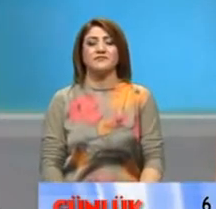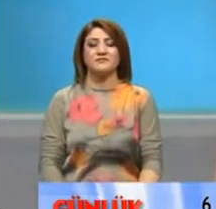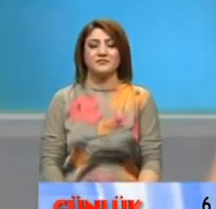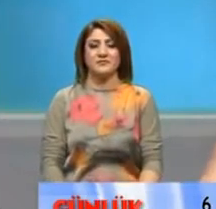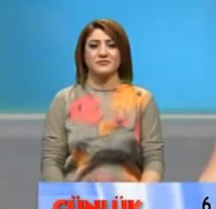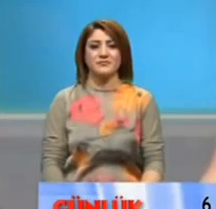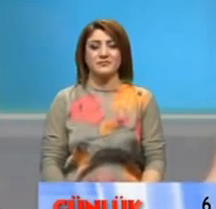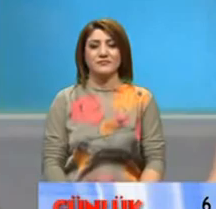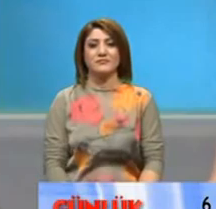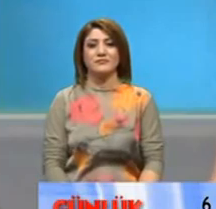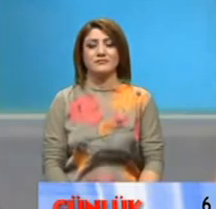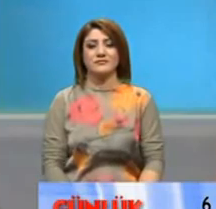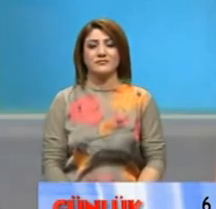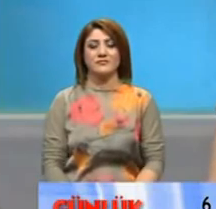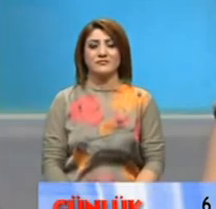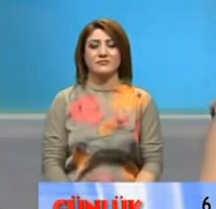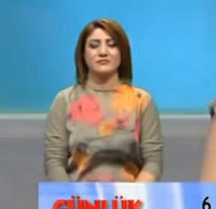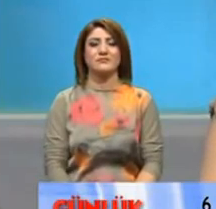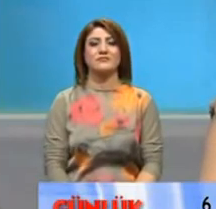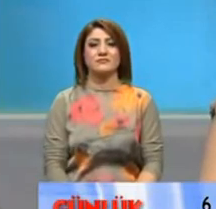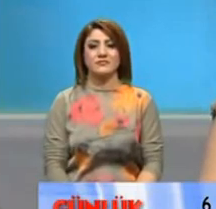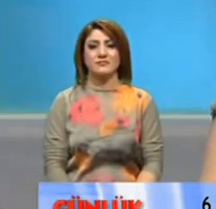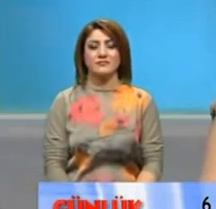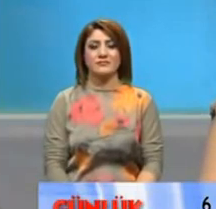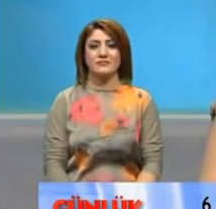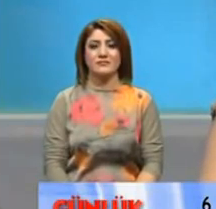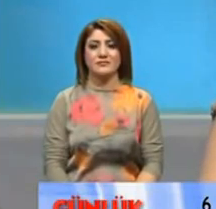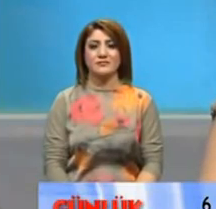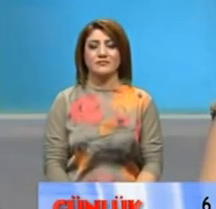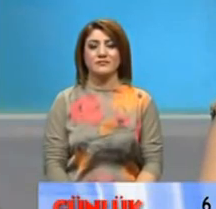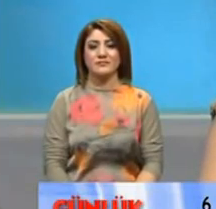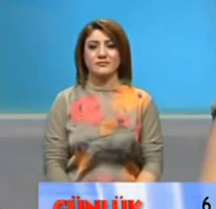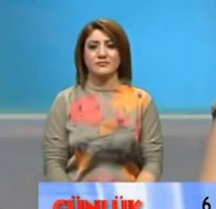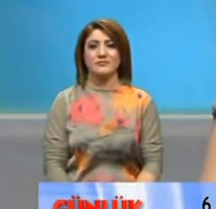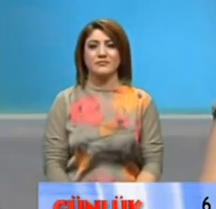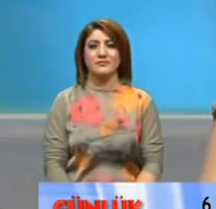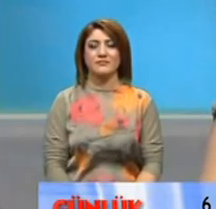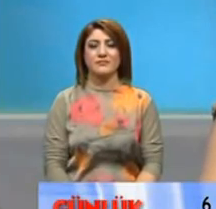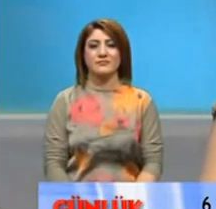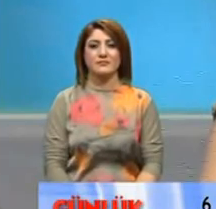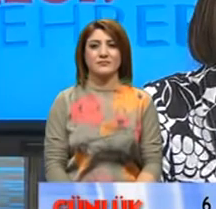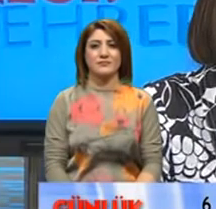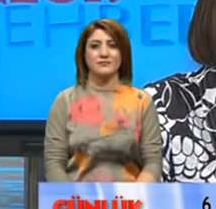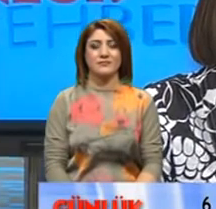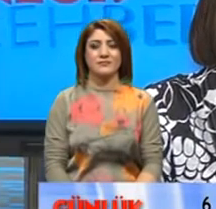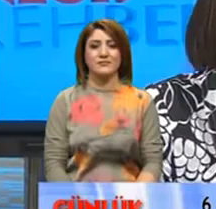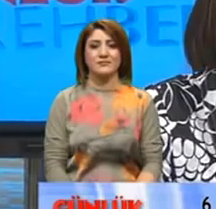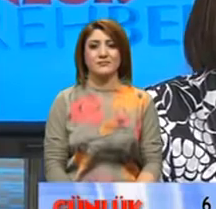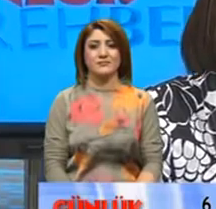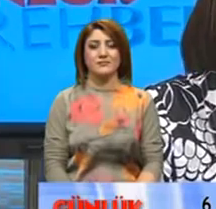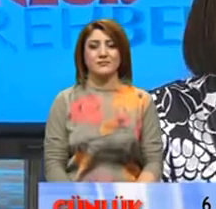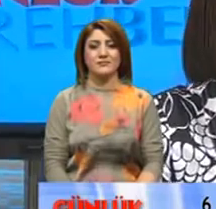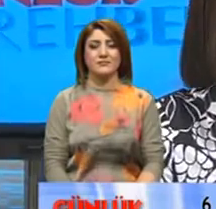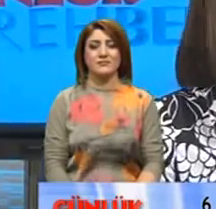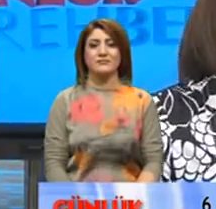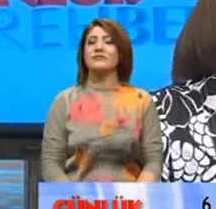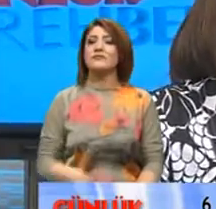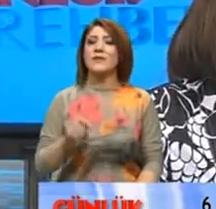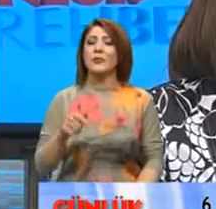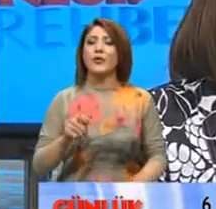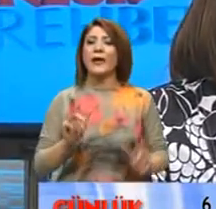style. Okay, so who are the team members of the project? We have Kimlerden